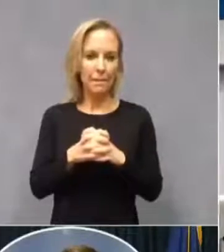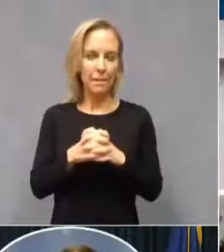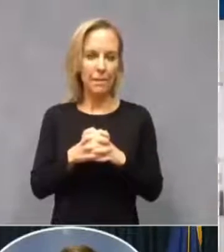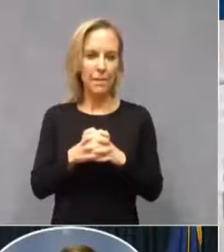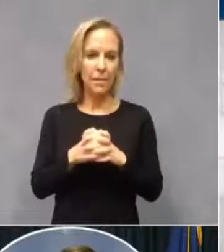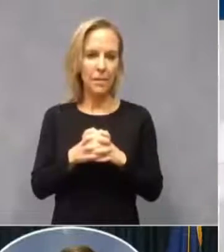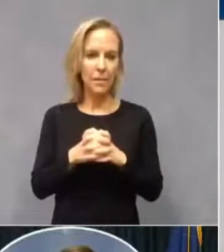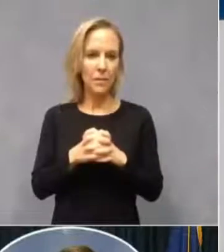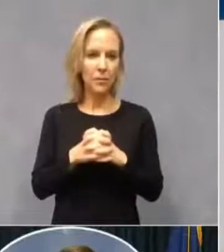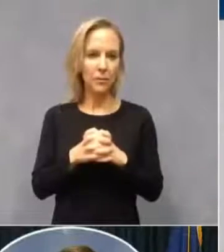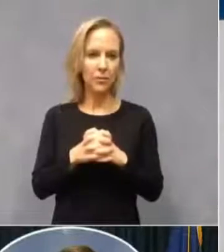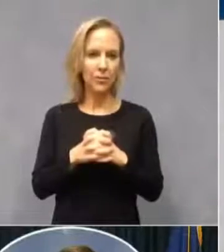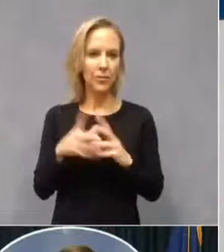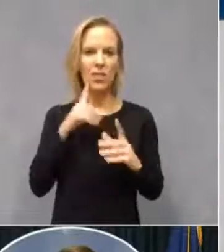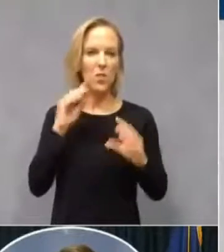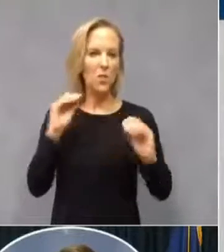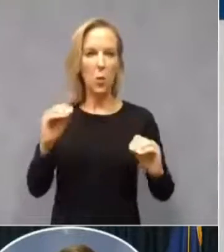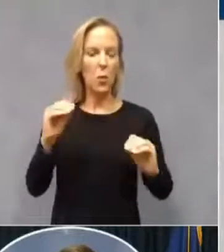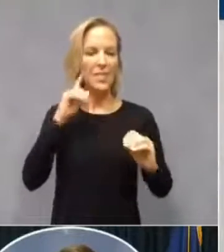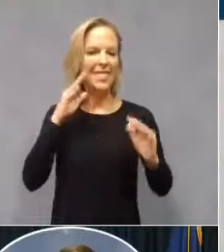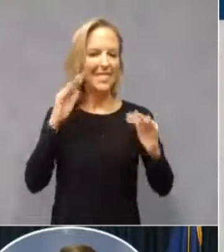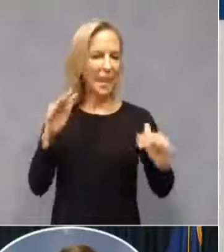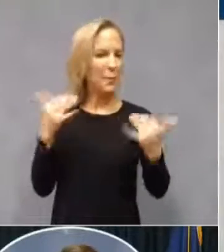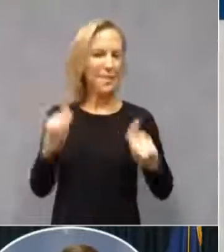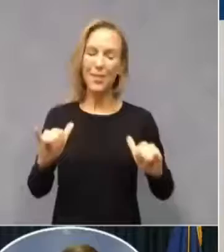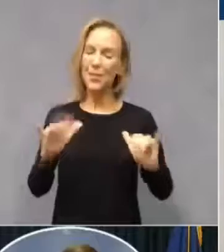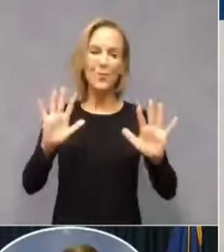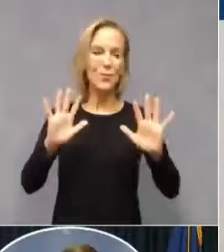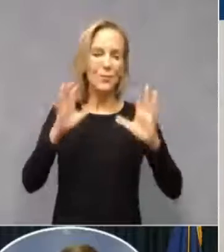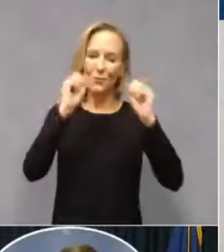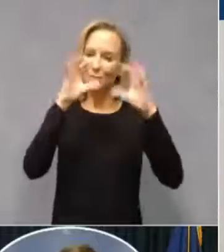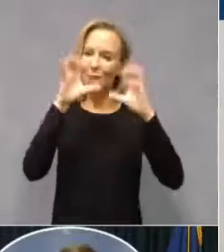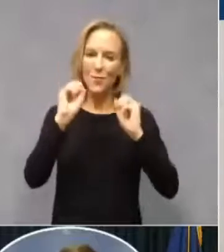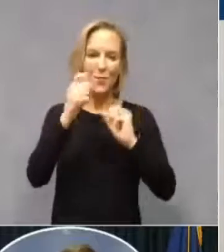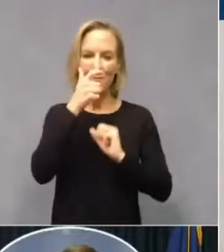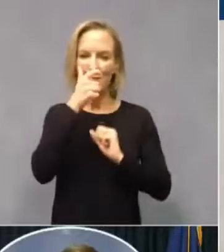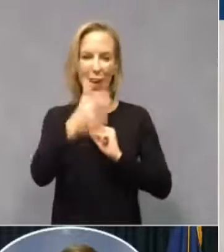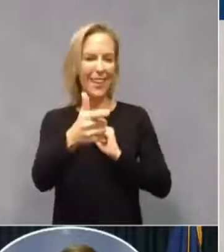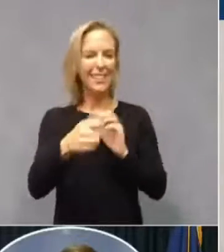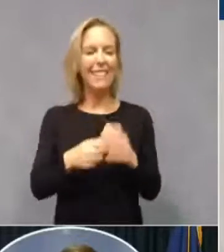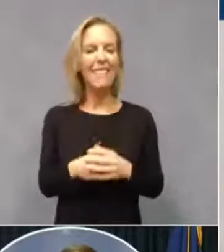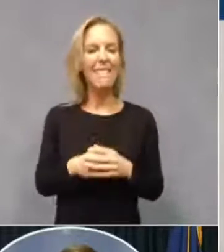I know there's no sound, but it's still incredible to watch. So this is the box that it's shipped in.